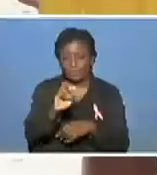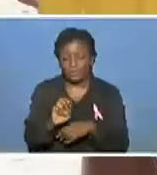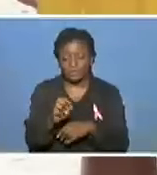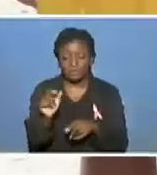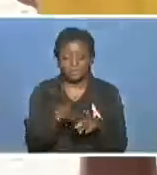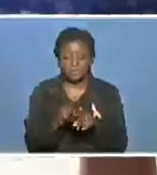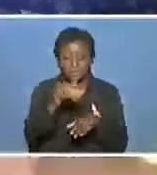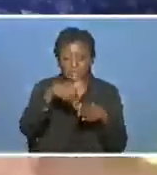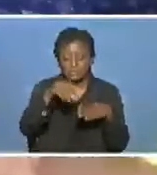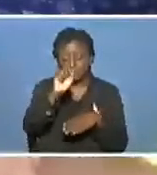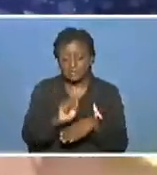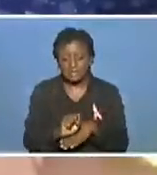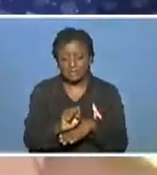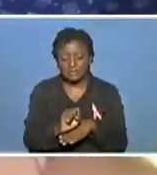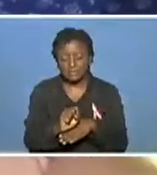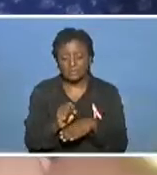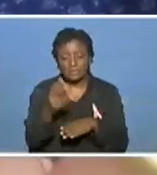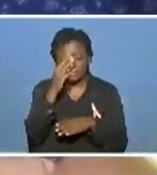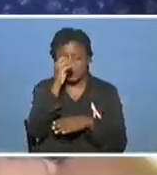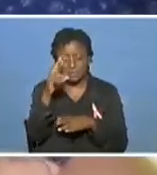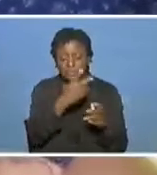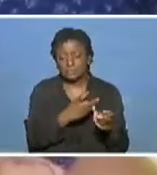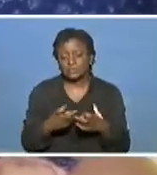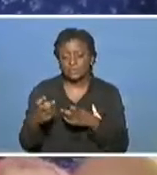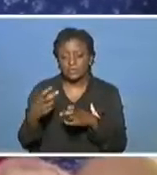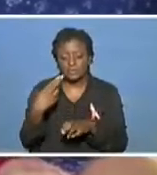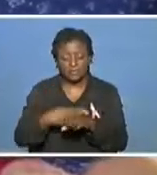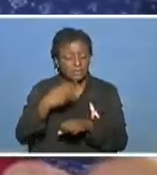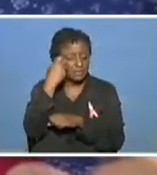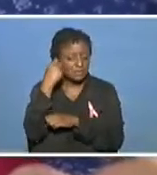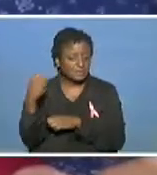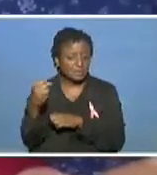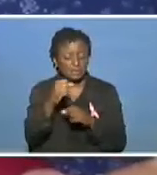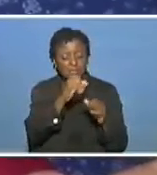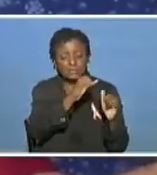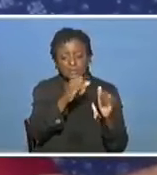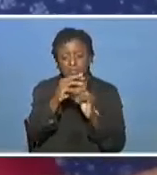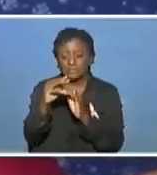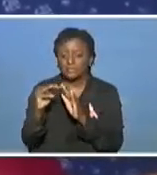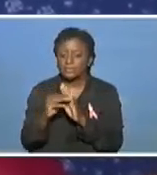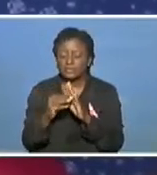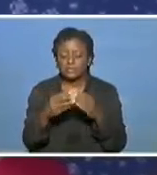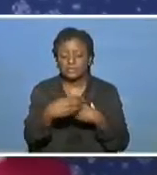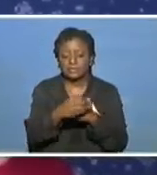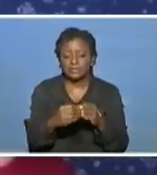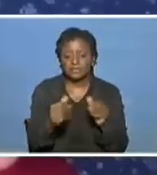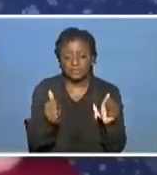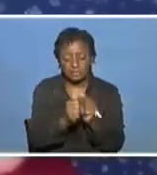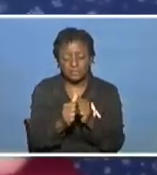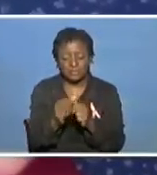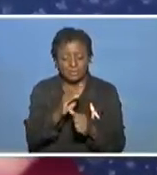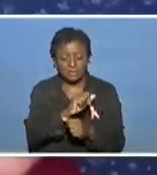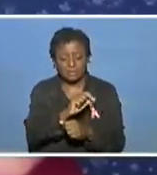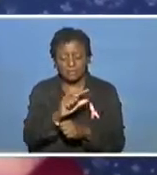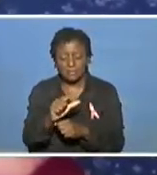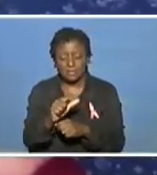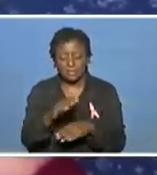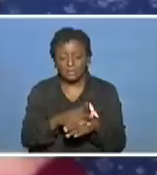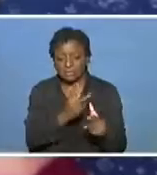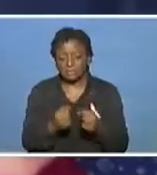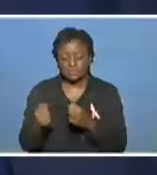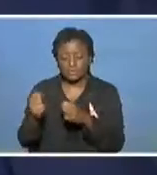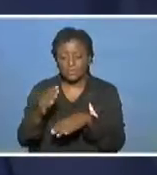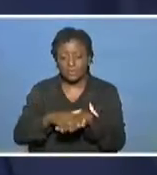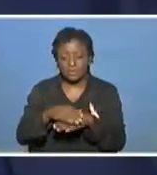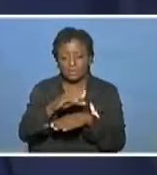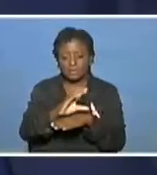Harvey Roberts led the minister on a tour of the Rock Sound Immigration Office. Now, accompanying Bell on a tour of the Immigration Office on Cupid's